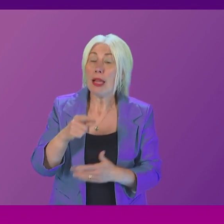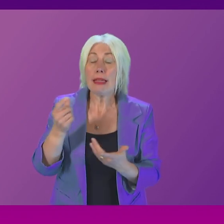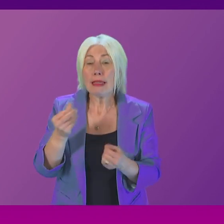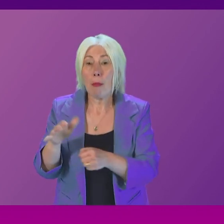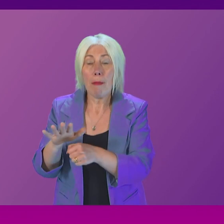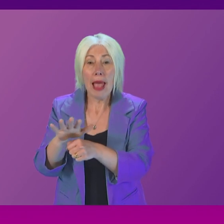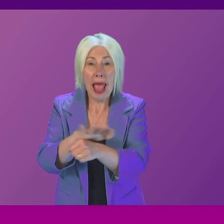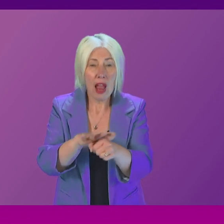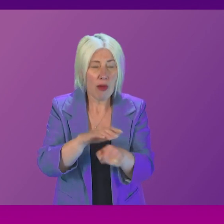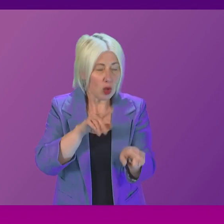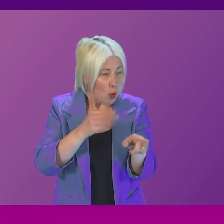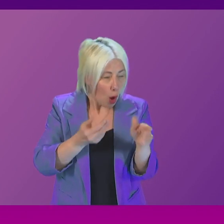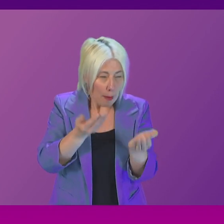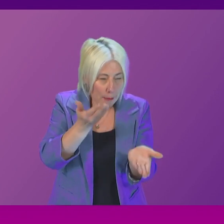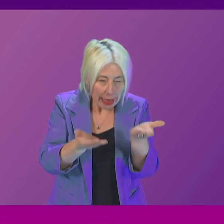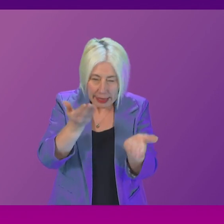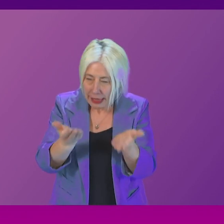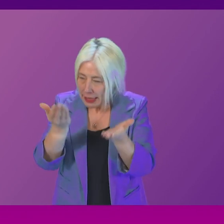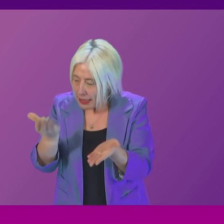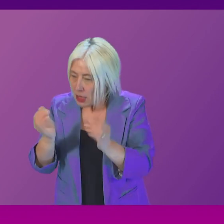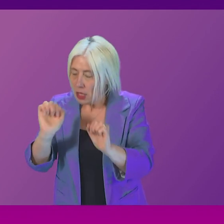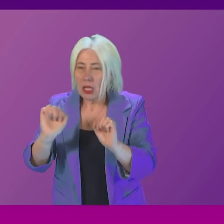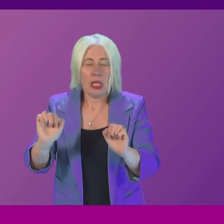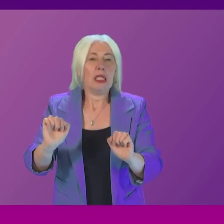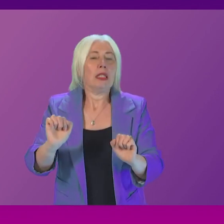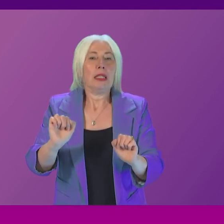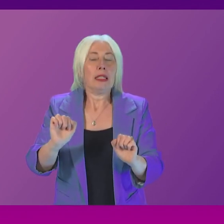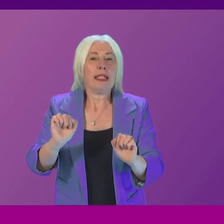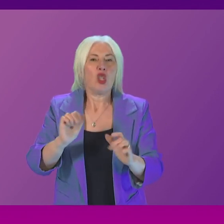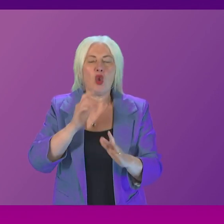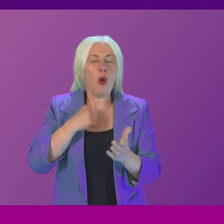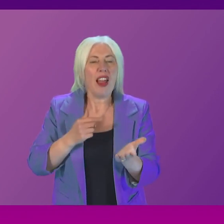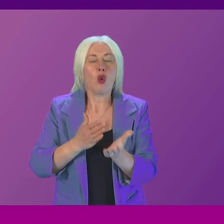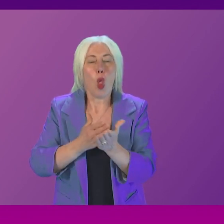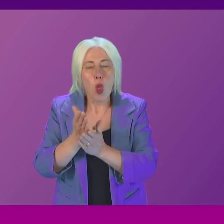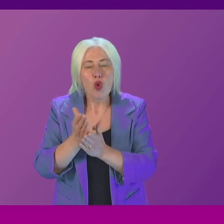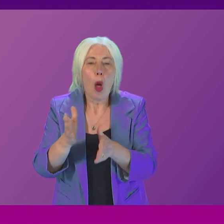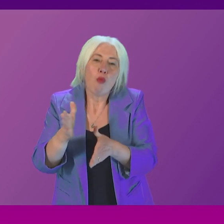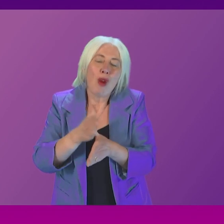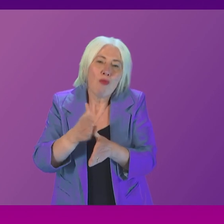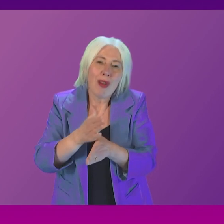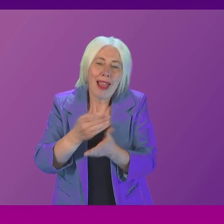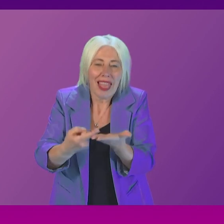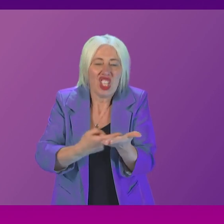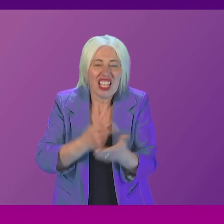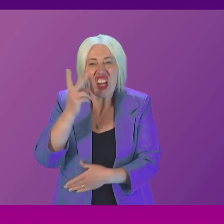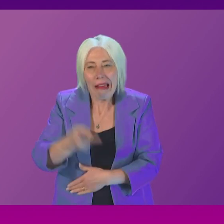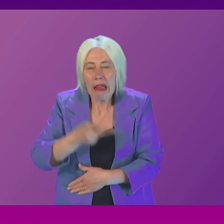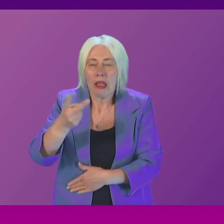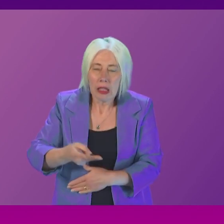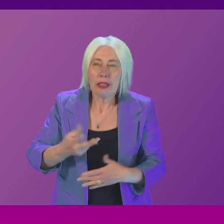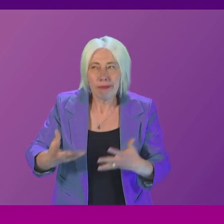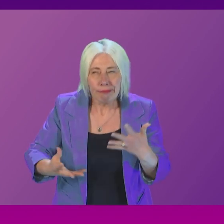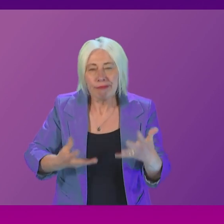are trying to get that balance right between, well, actually not having to go through primary legislation again and all of the time